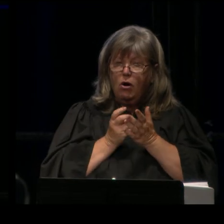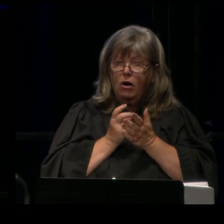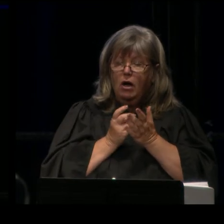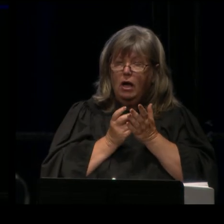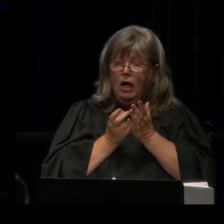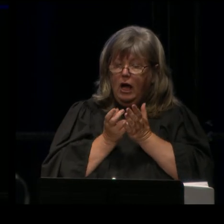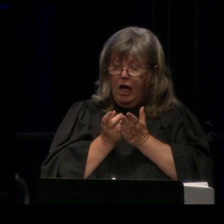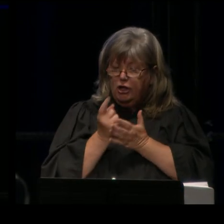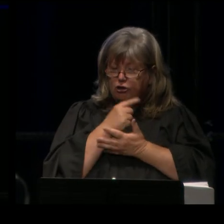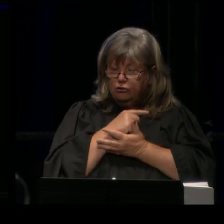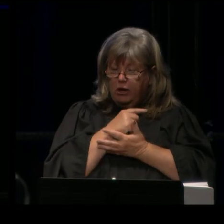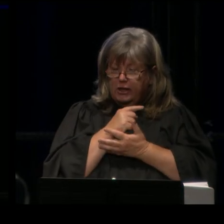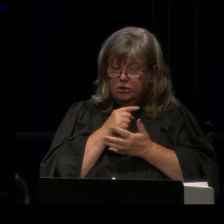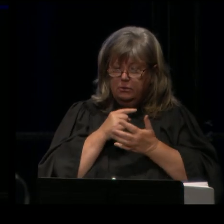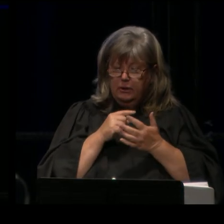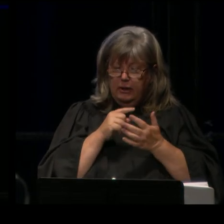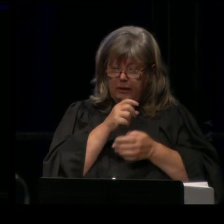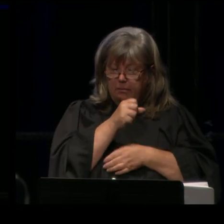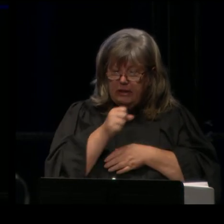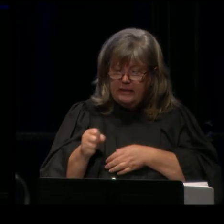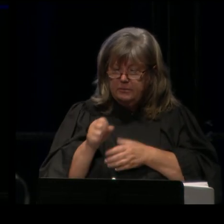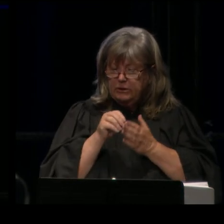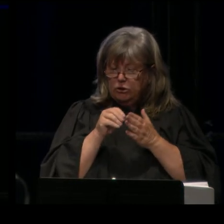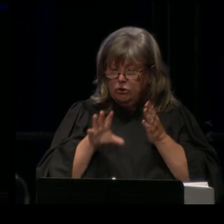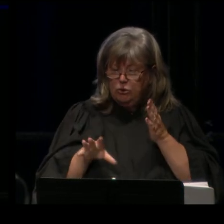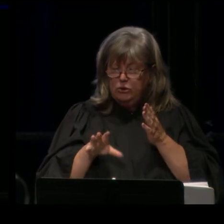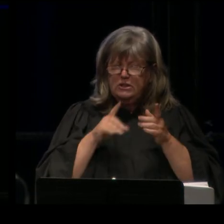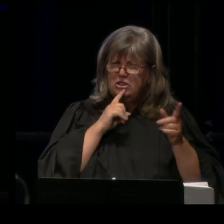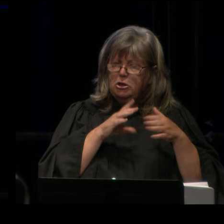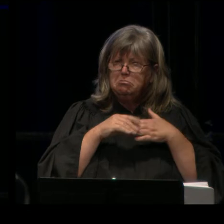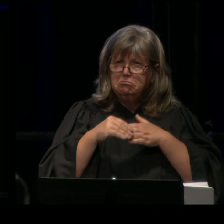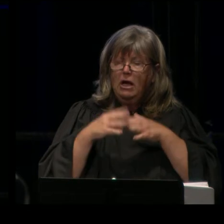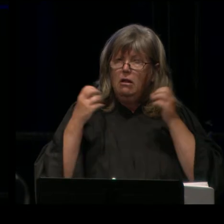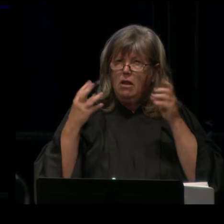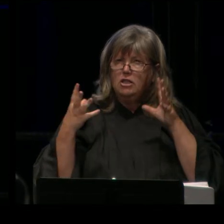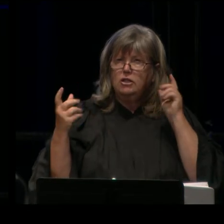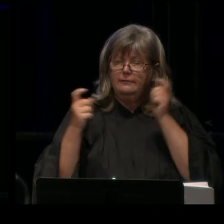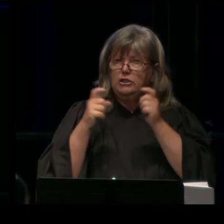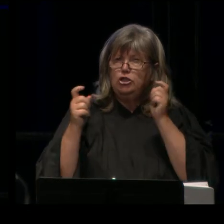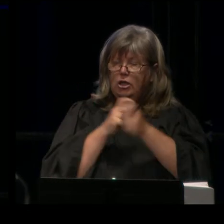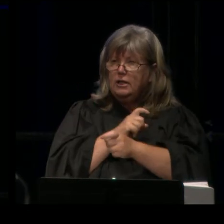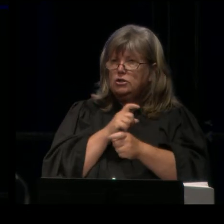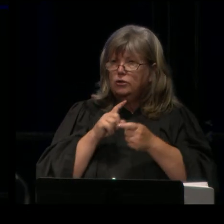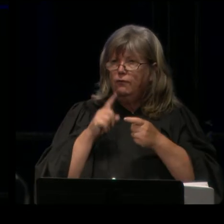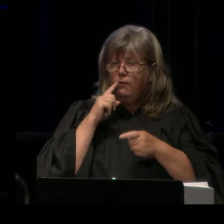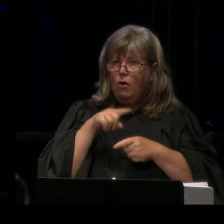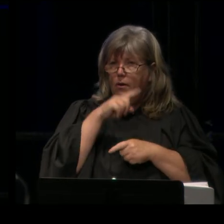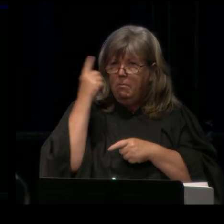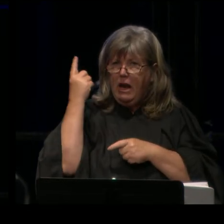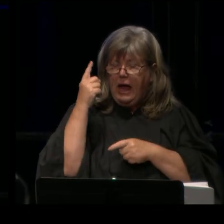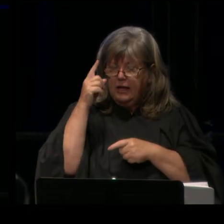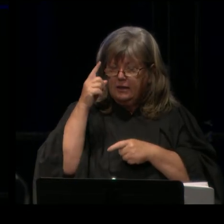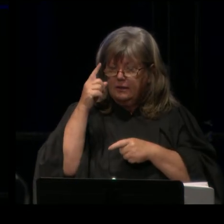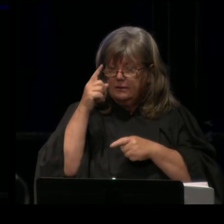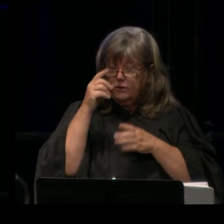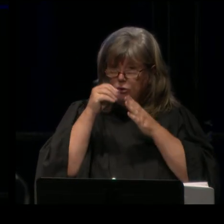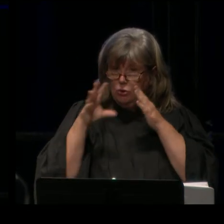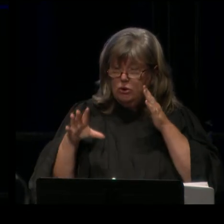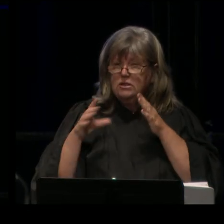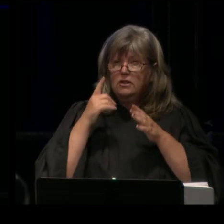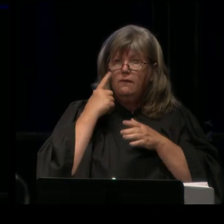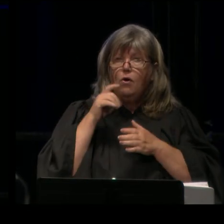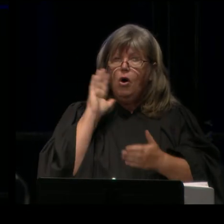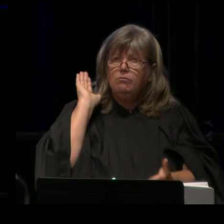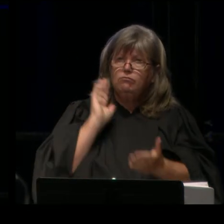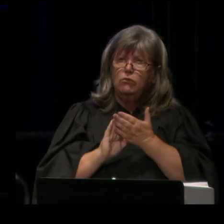outside of the school has led to changes for Black students through a systematic approach to address anti-Black racism. She